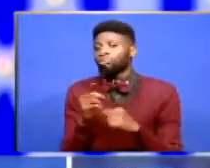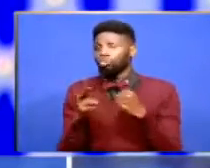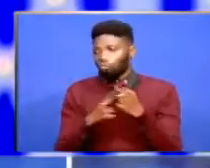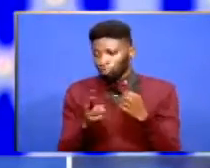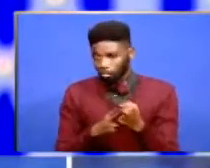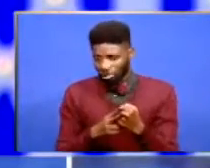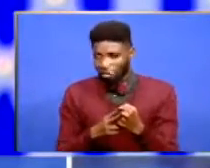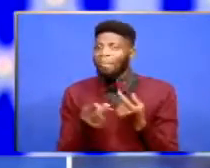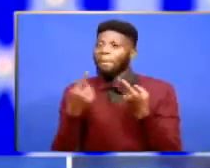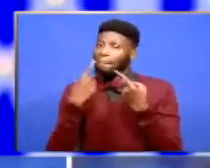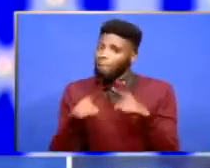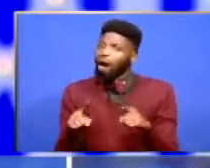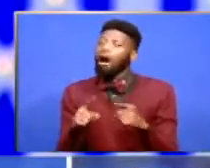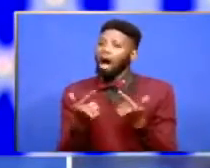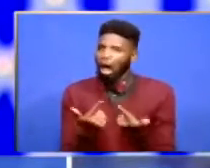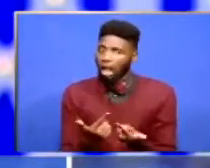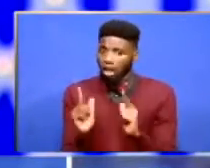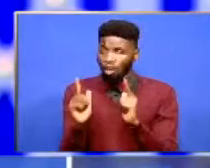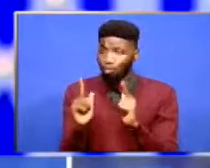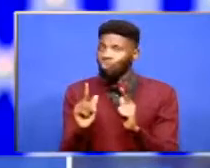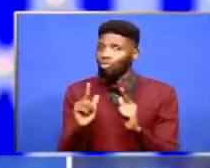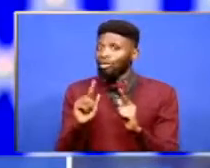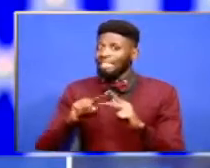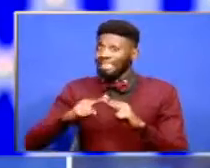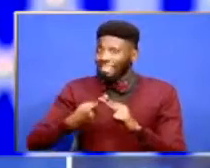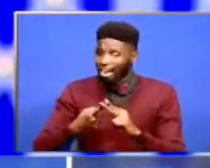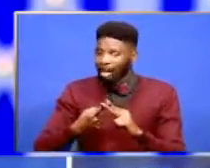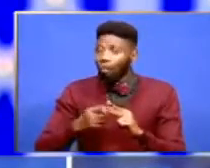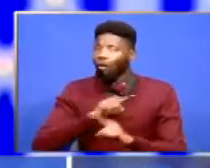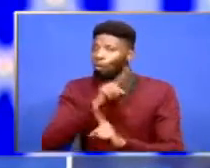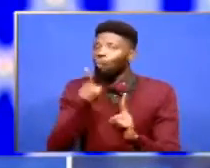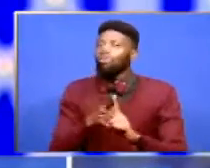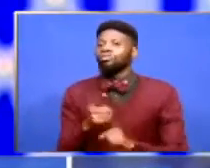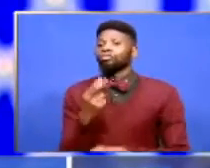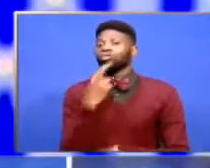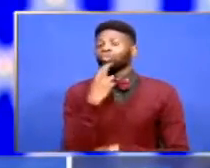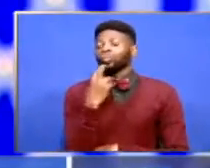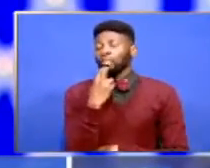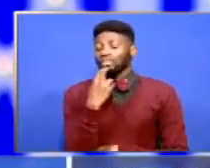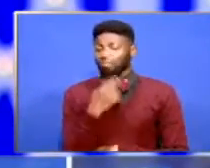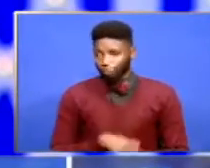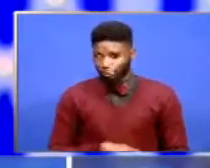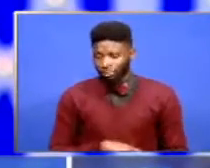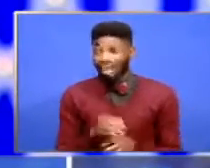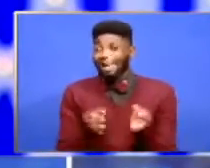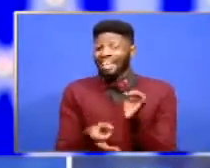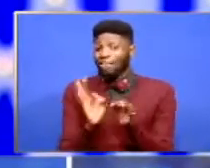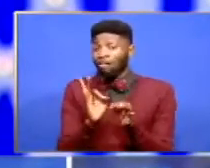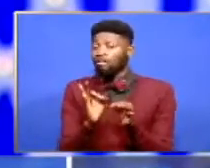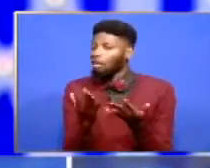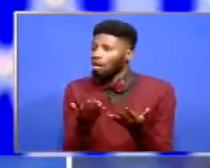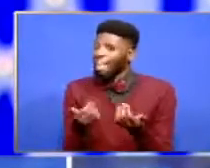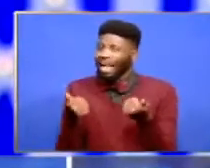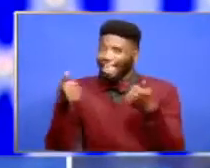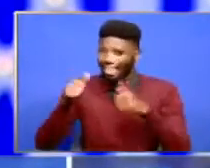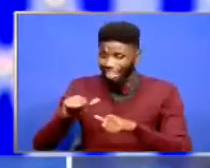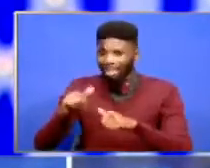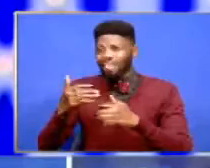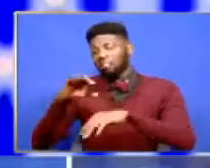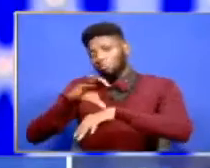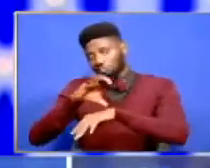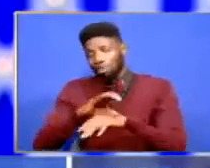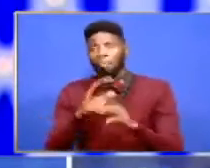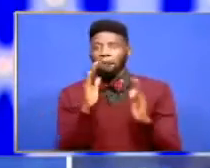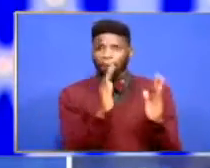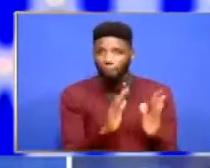being opened on a Tuesday. So if anybody do a mass